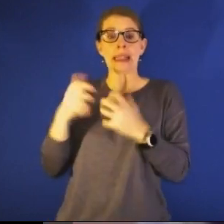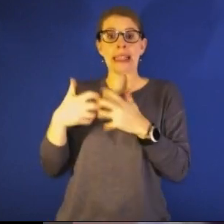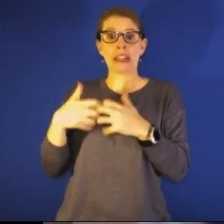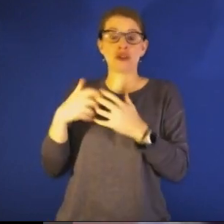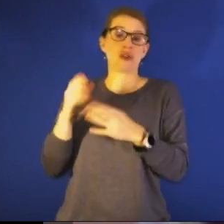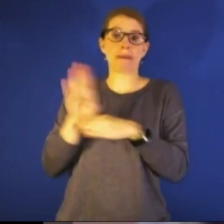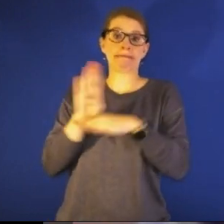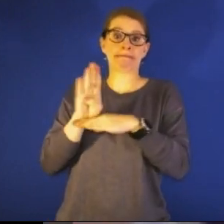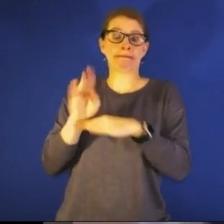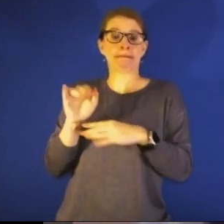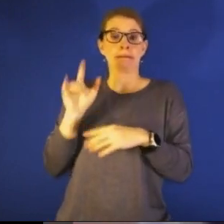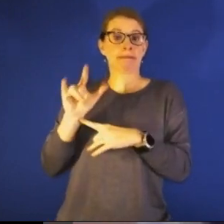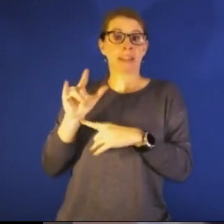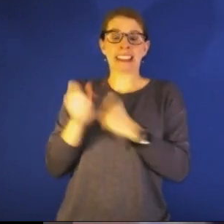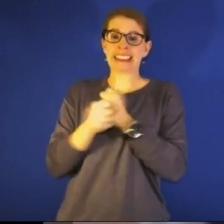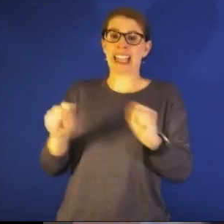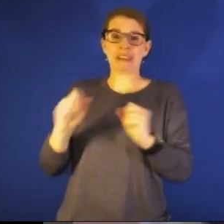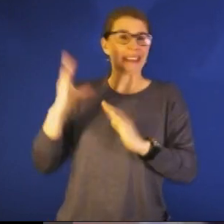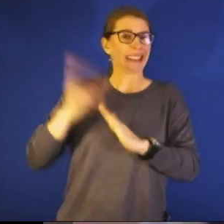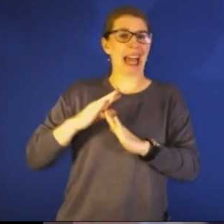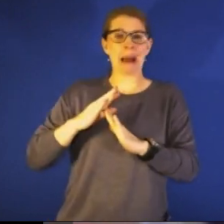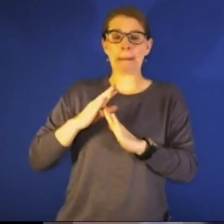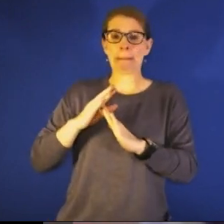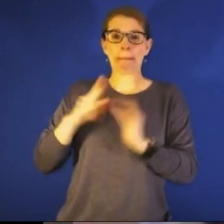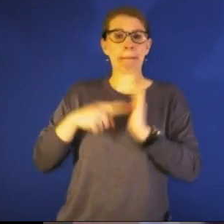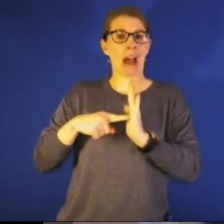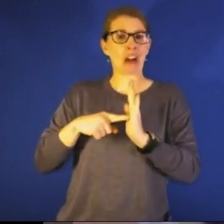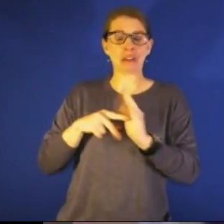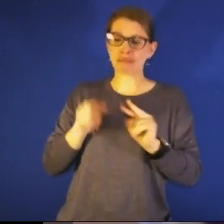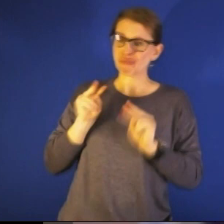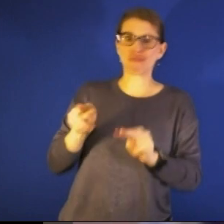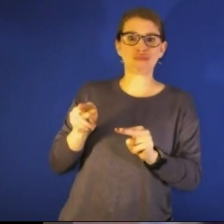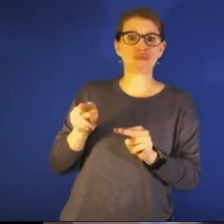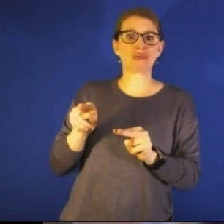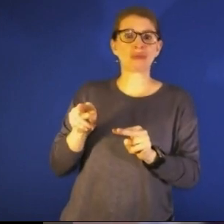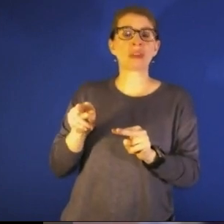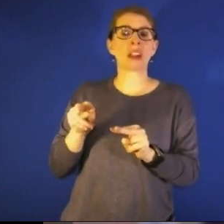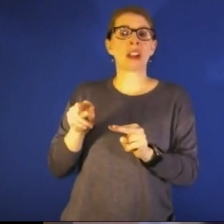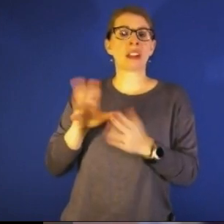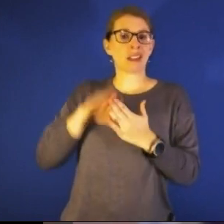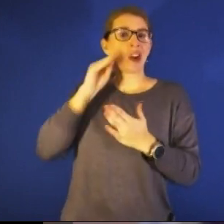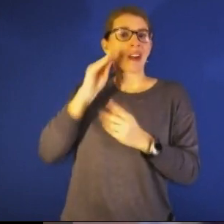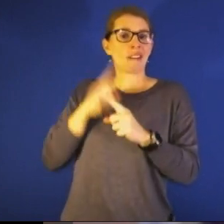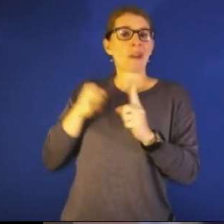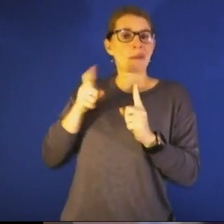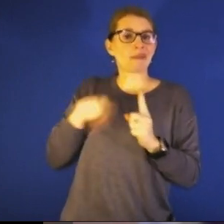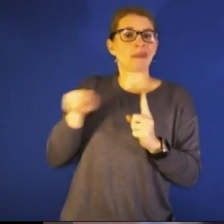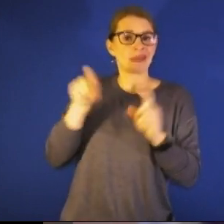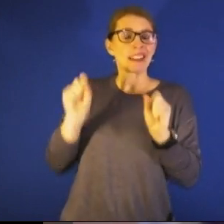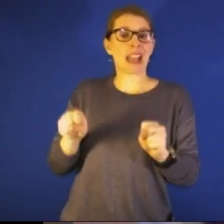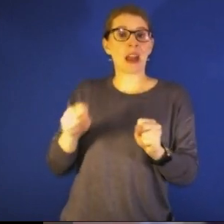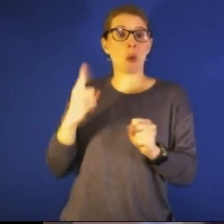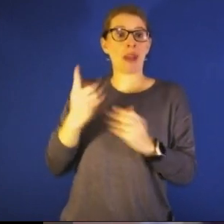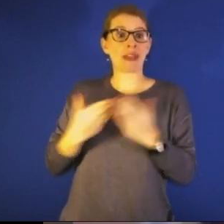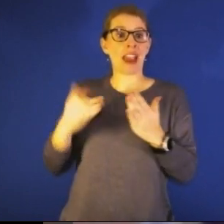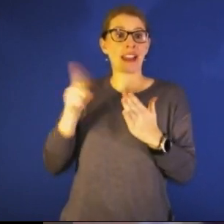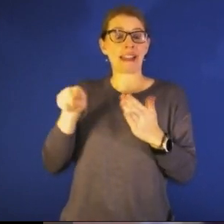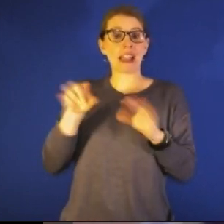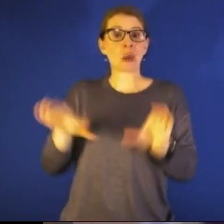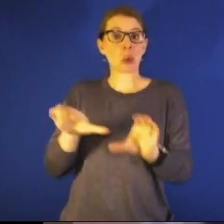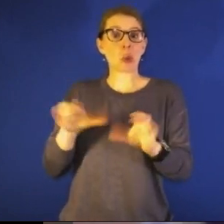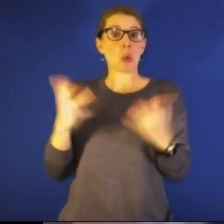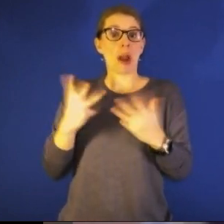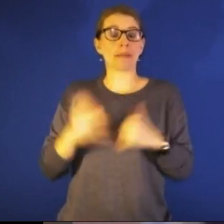industry, a model of safety. And one of the things that they do is